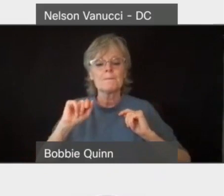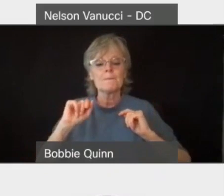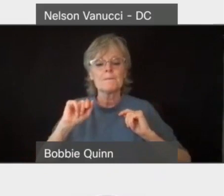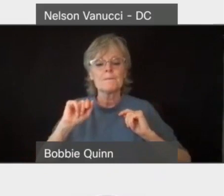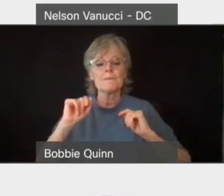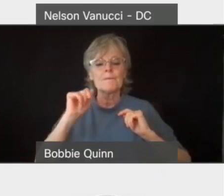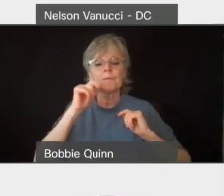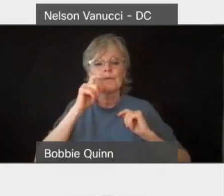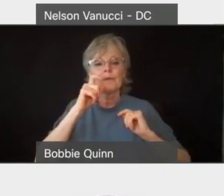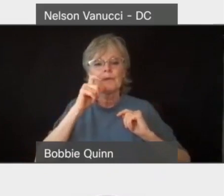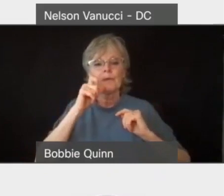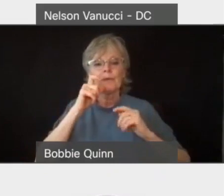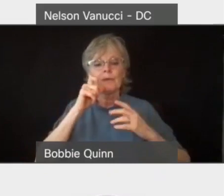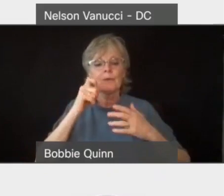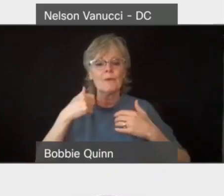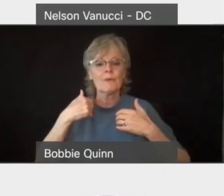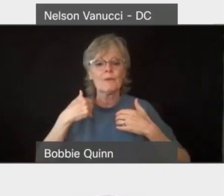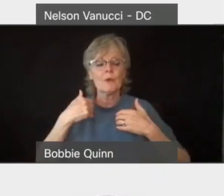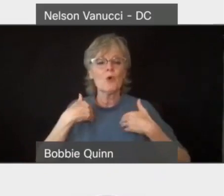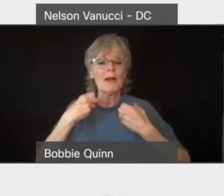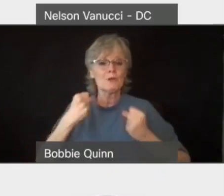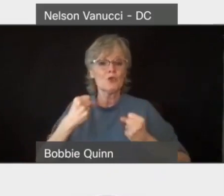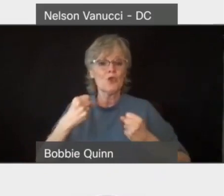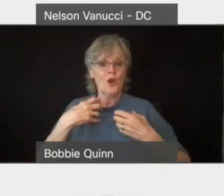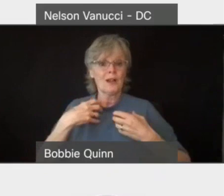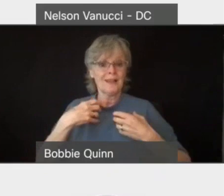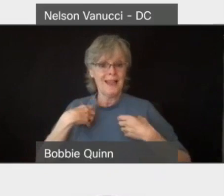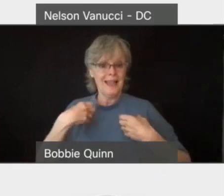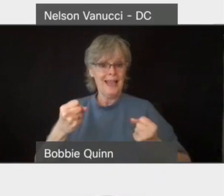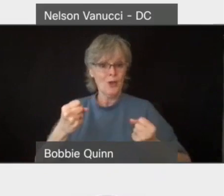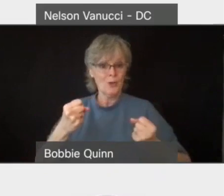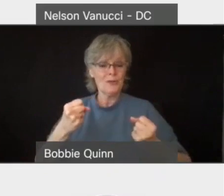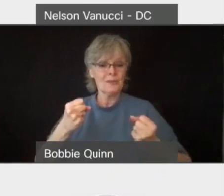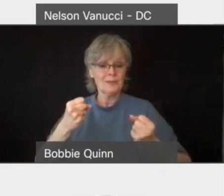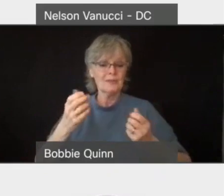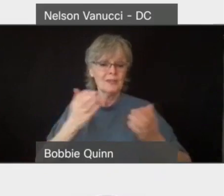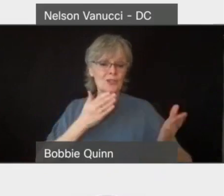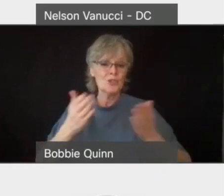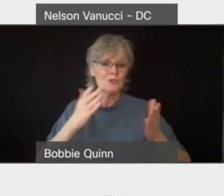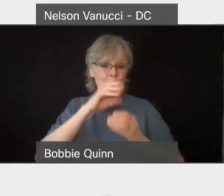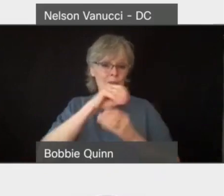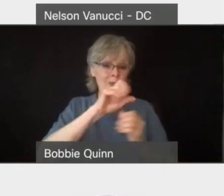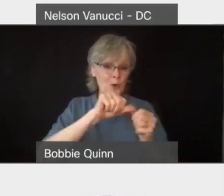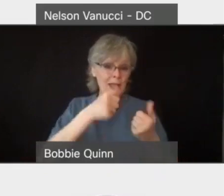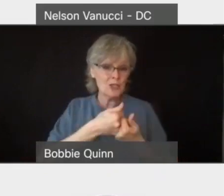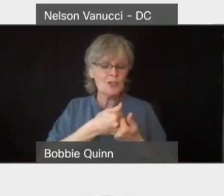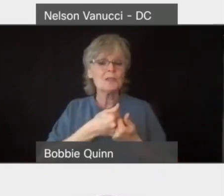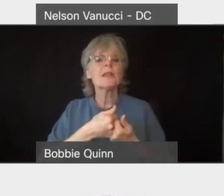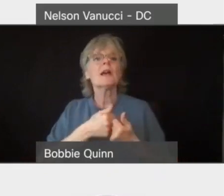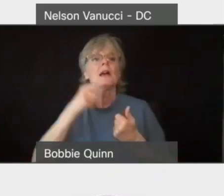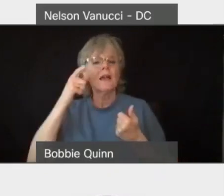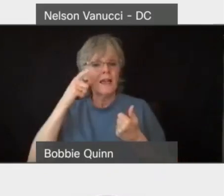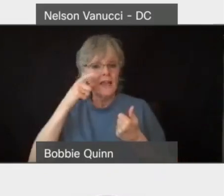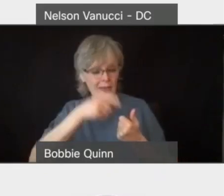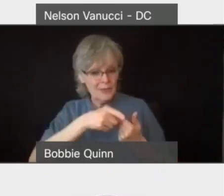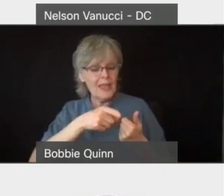health services within their provider agency and a trusted source of information to be able to hear people's questions